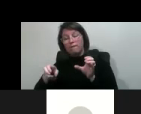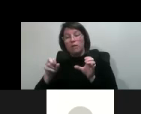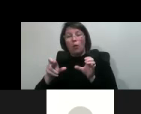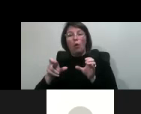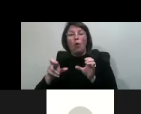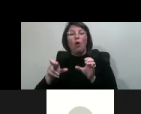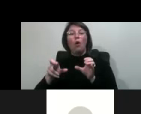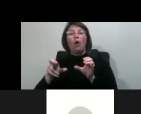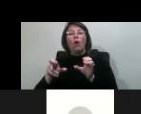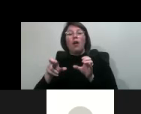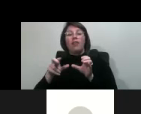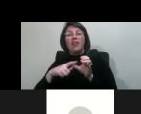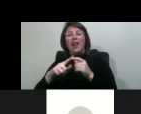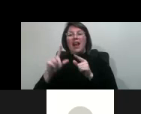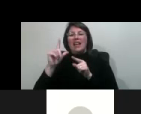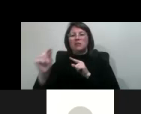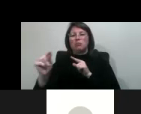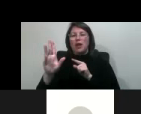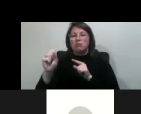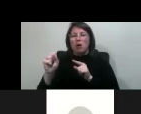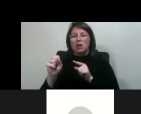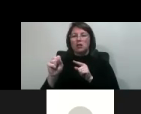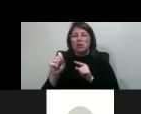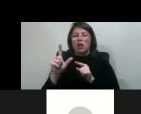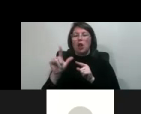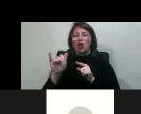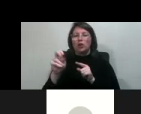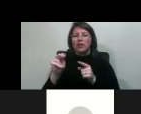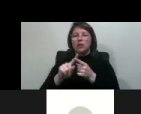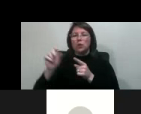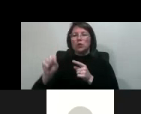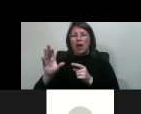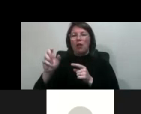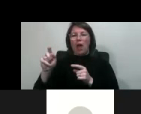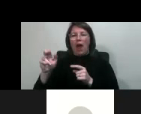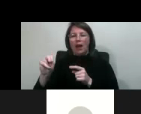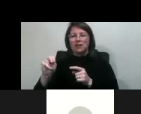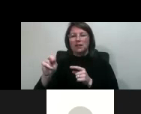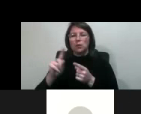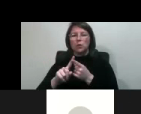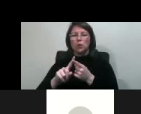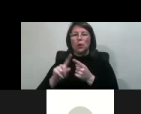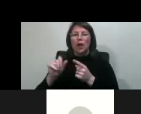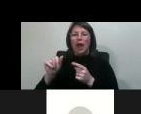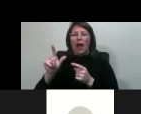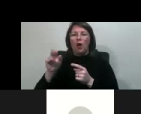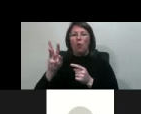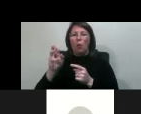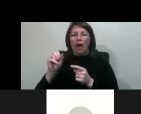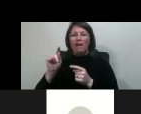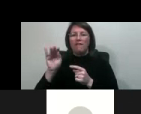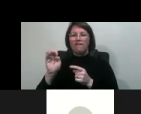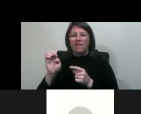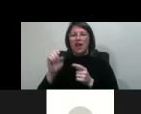you'd be there. And there'll be an express bus, Littleton, South Acton, then express into Alewife. And there'll be a local bus that hits all